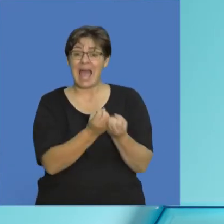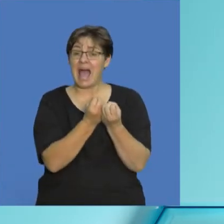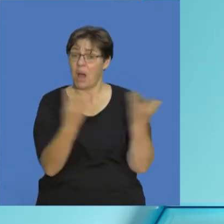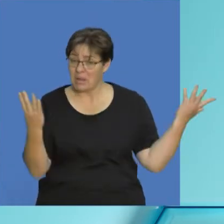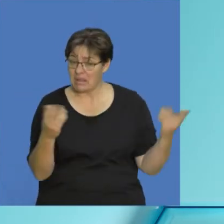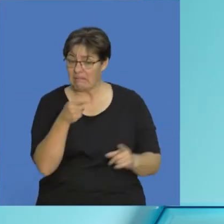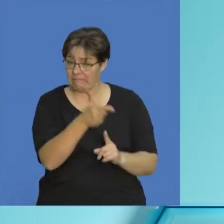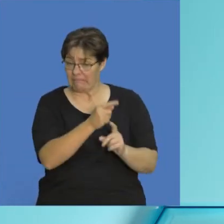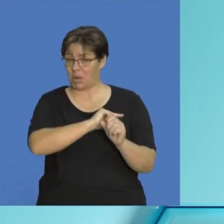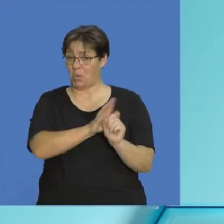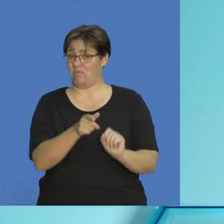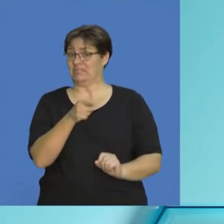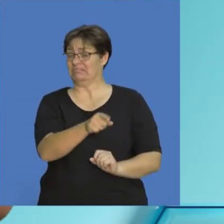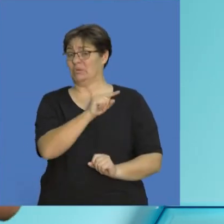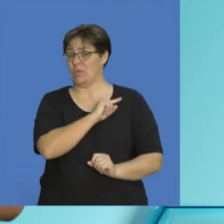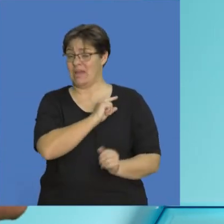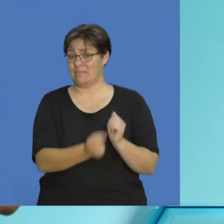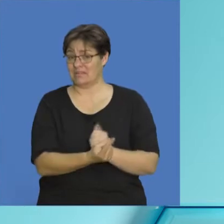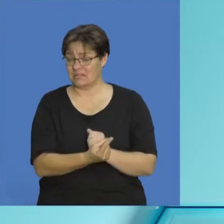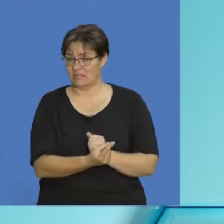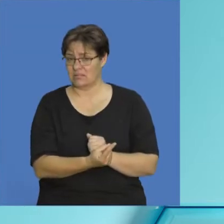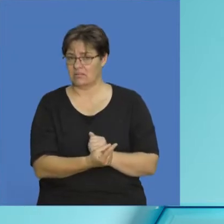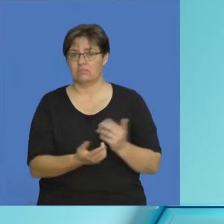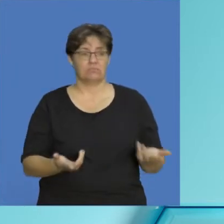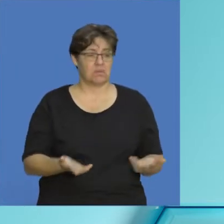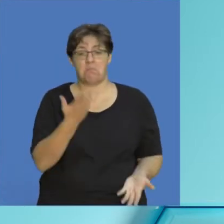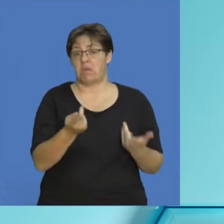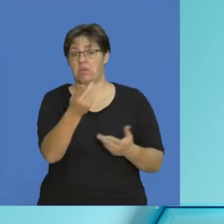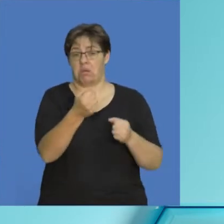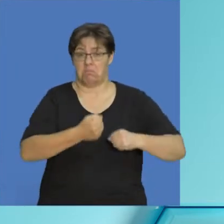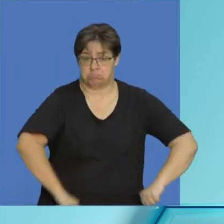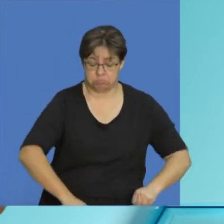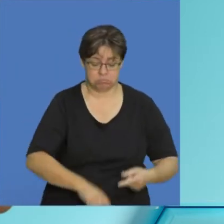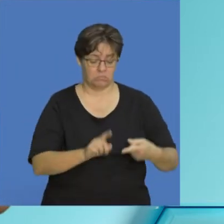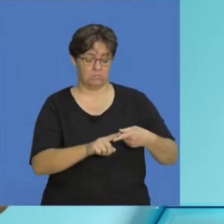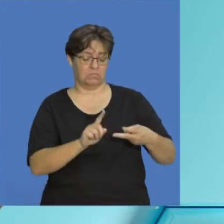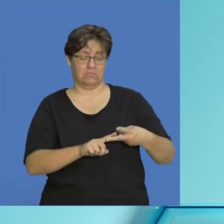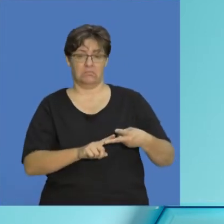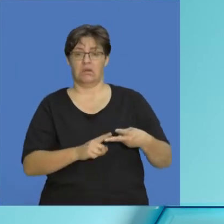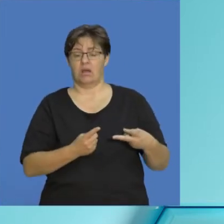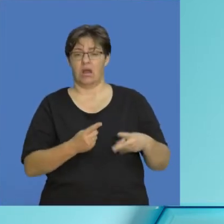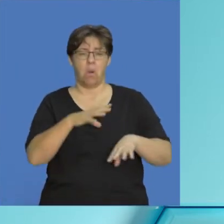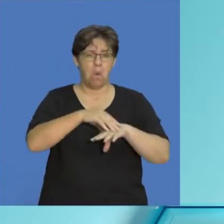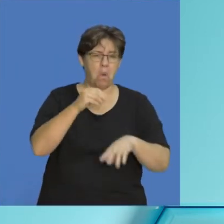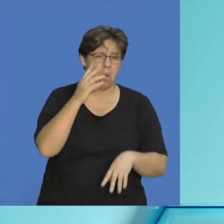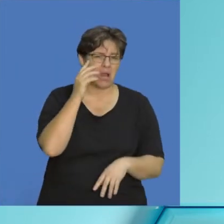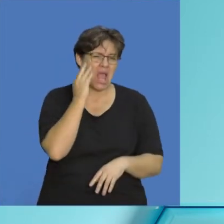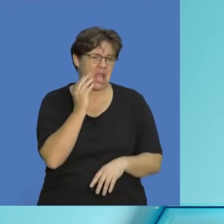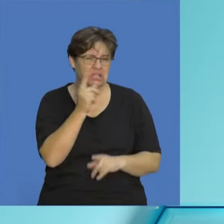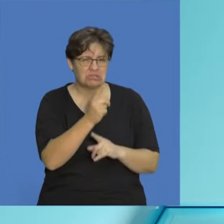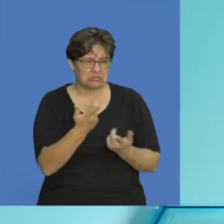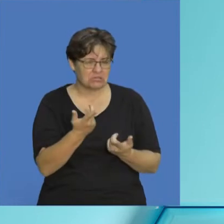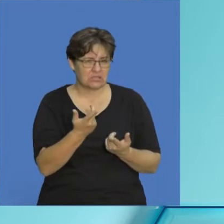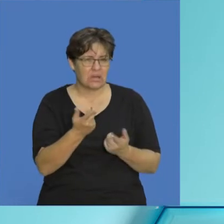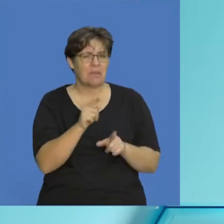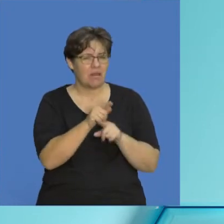COVID-19. So usually they will say if you're overweight, okay, elderly, so there's kind of correlation